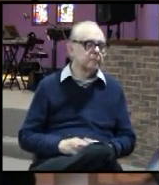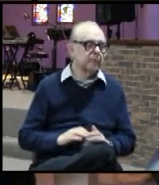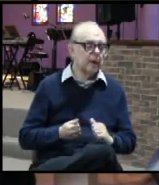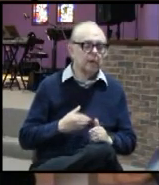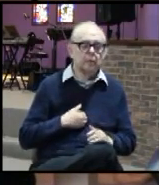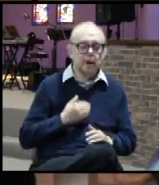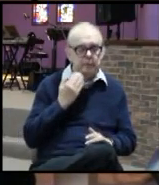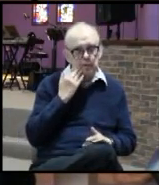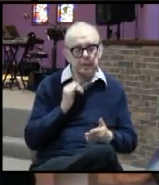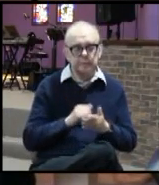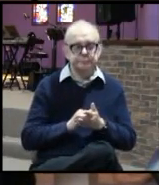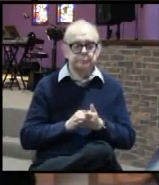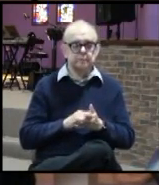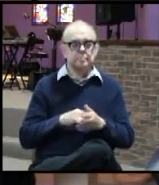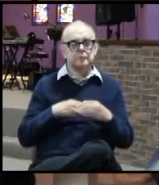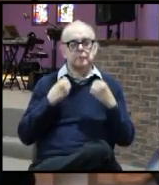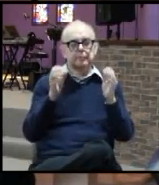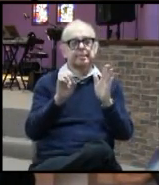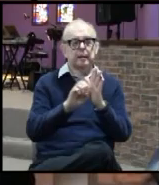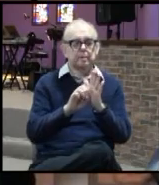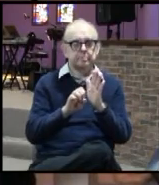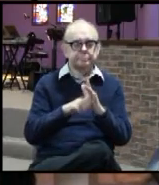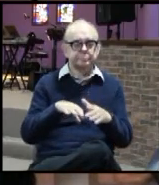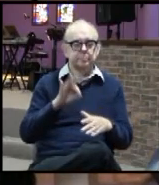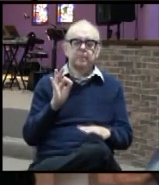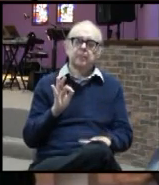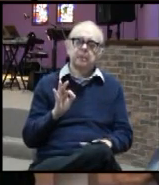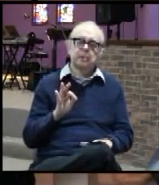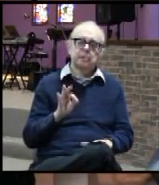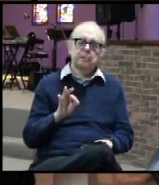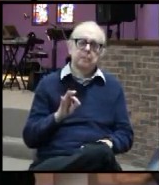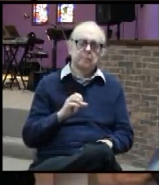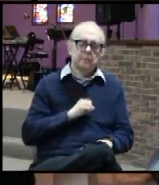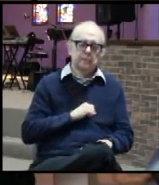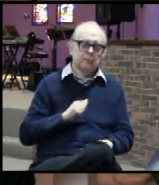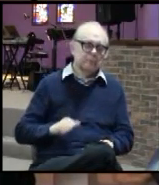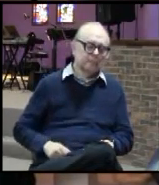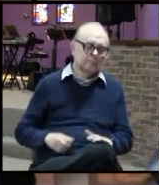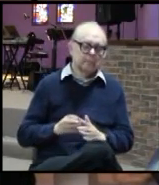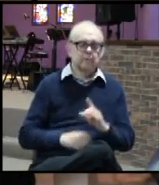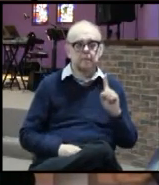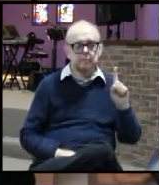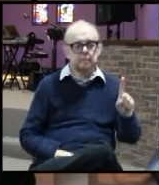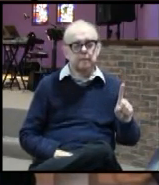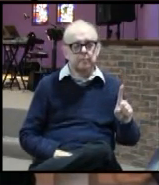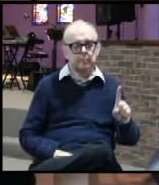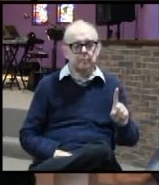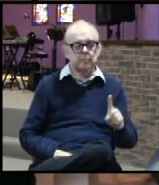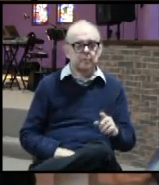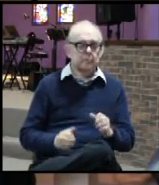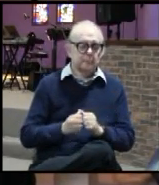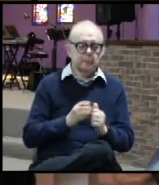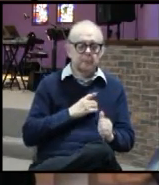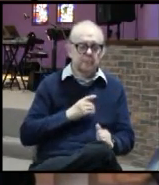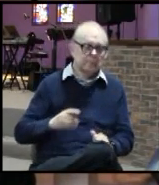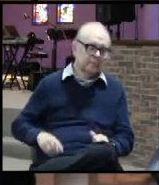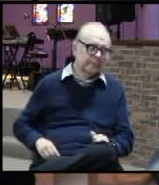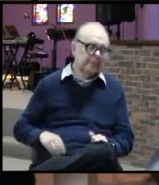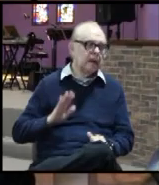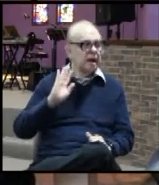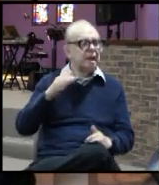that? Let me give you the example that is found in Samuel chapter 1. It was when David had an infant